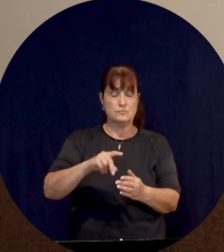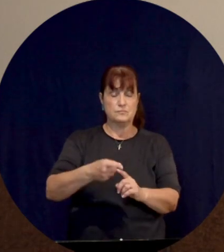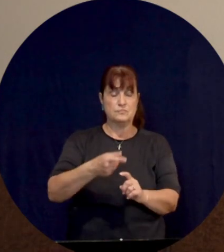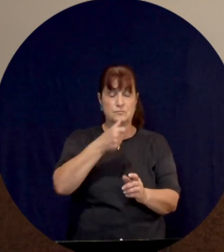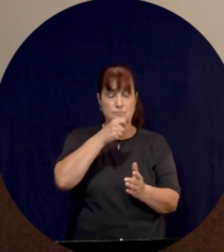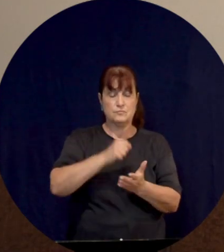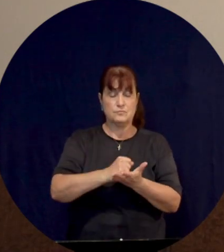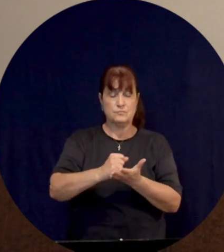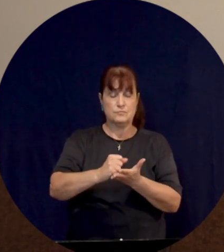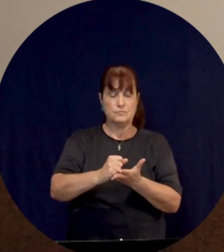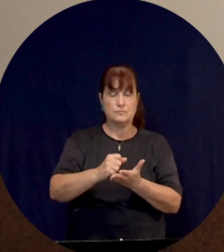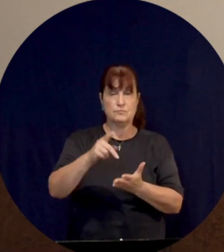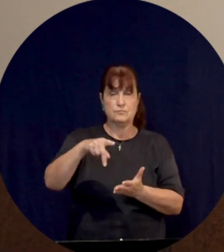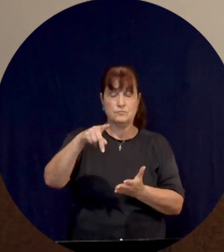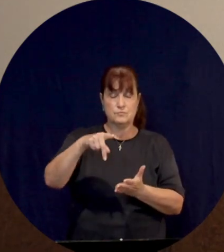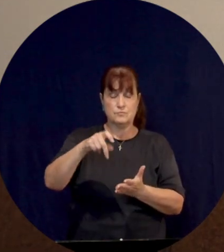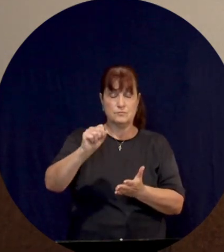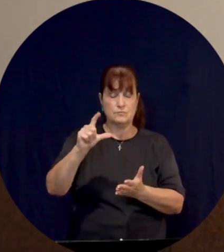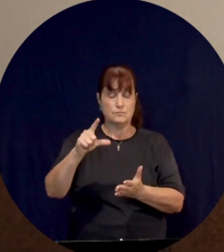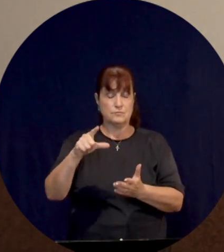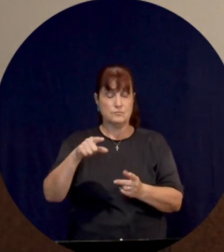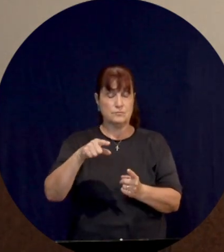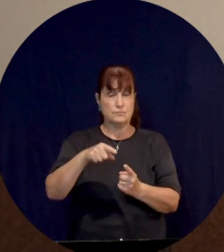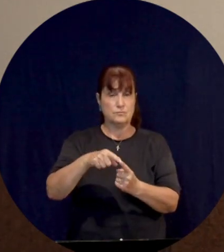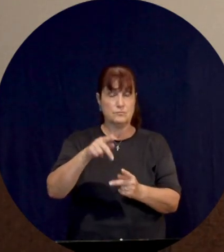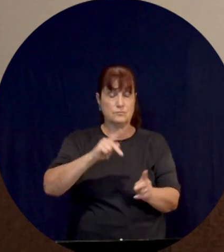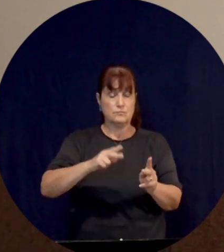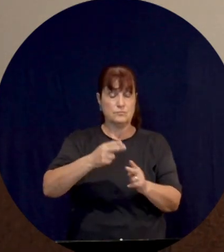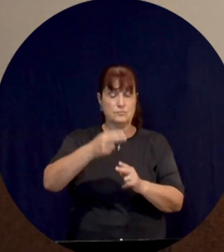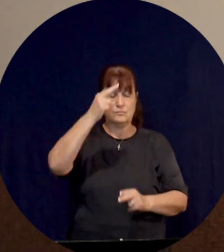reading from the letter of St. Paul to the Romans.